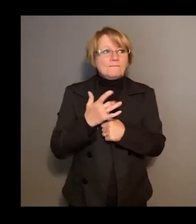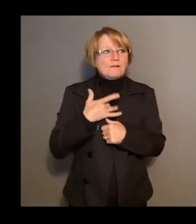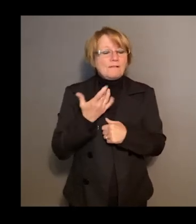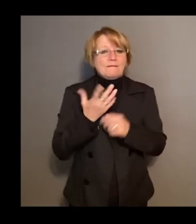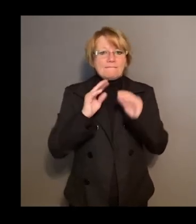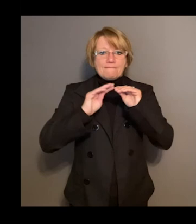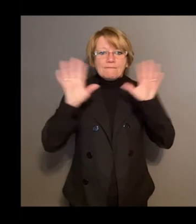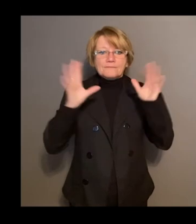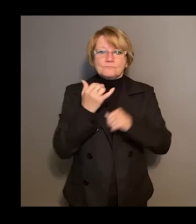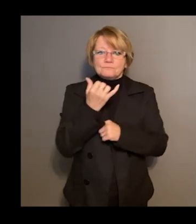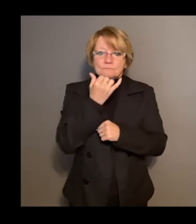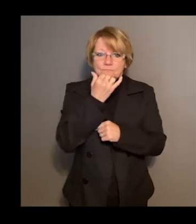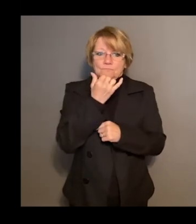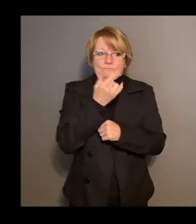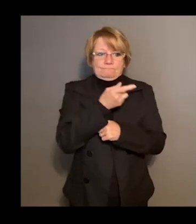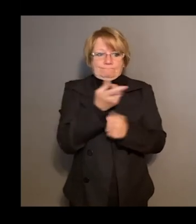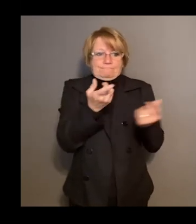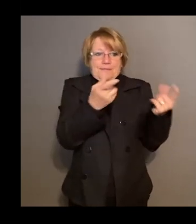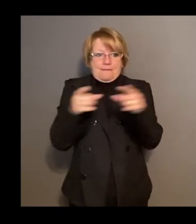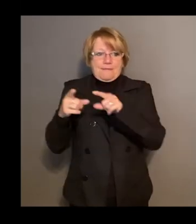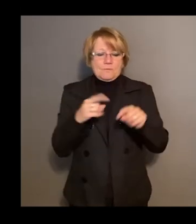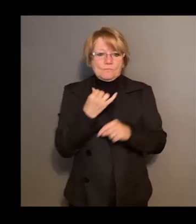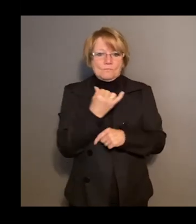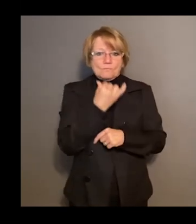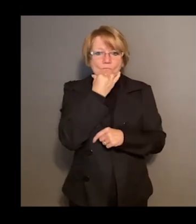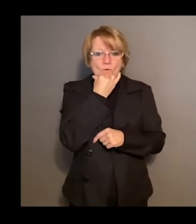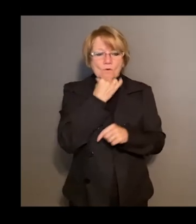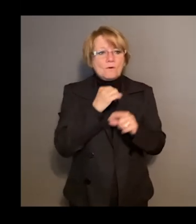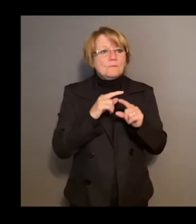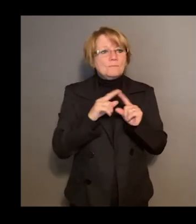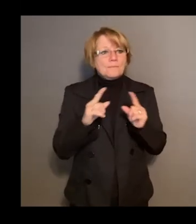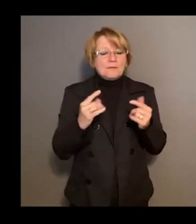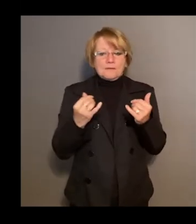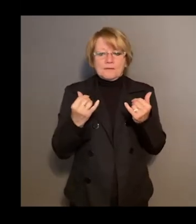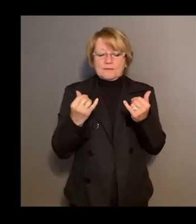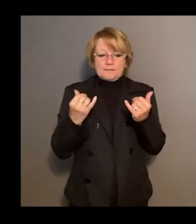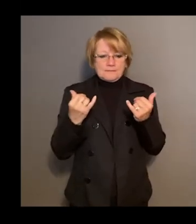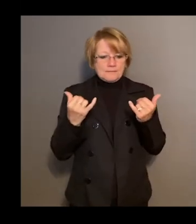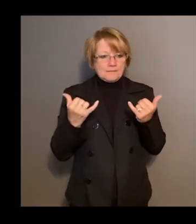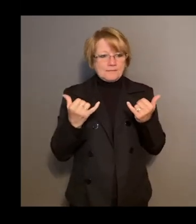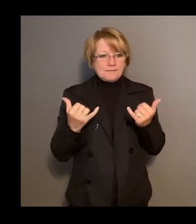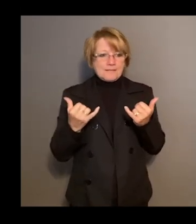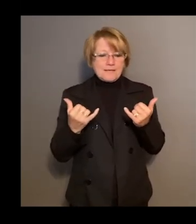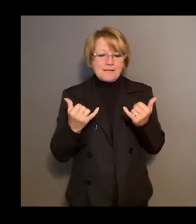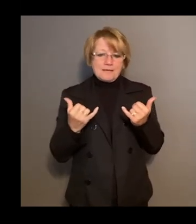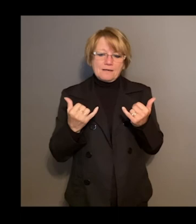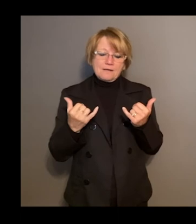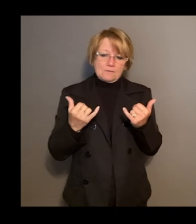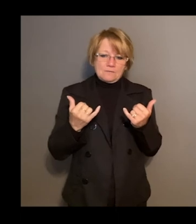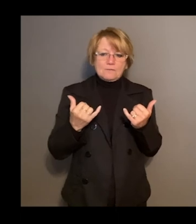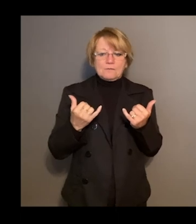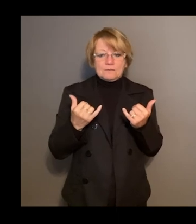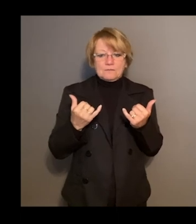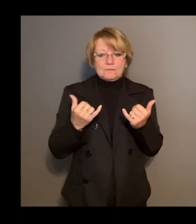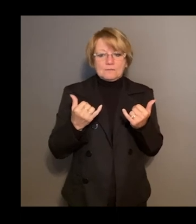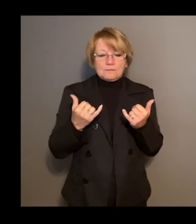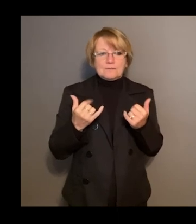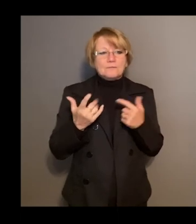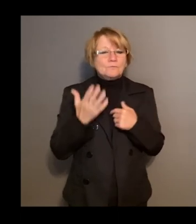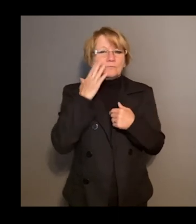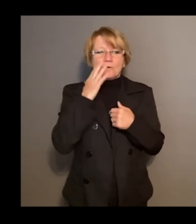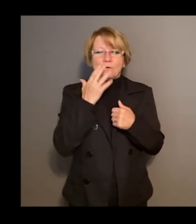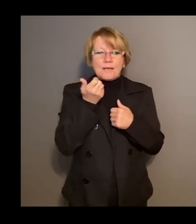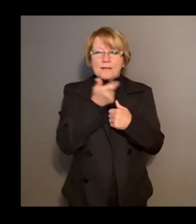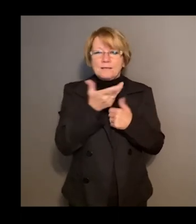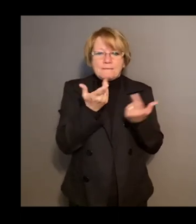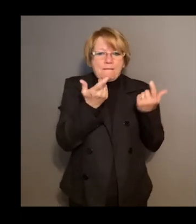obviously it's wrong. But I feel like it's coming to light. You know what I'm saying? Like, what's the saying? Everything that's done